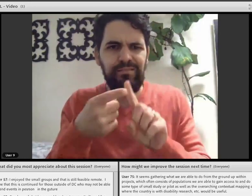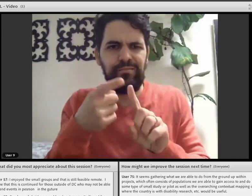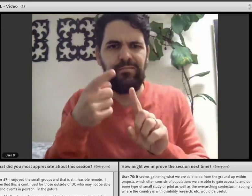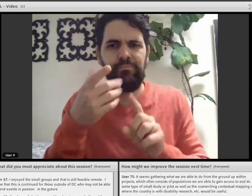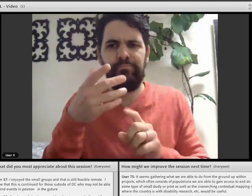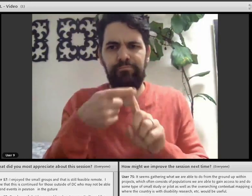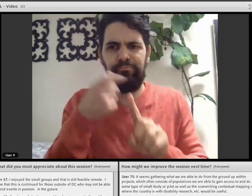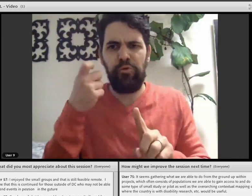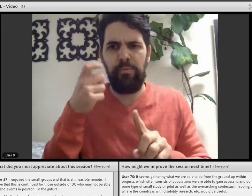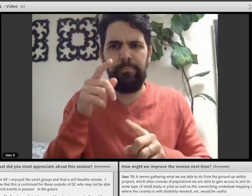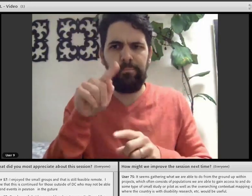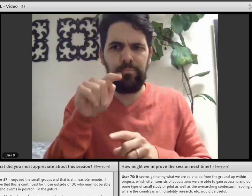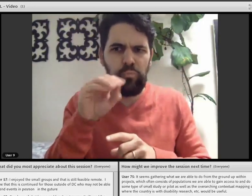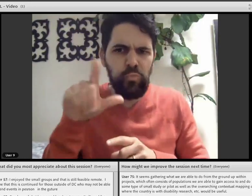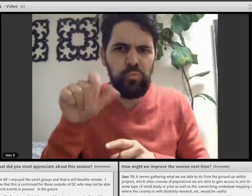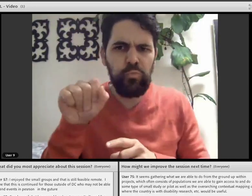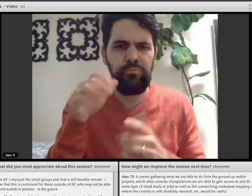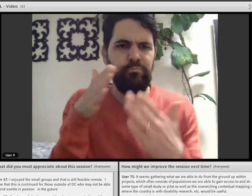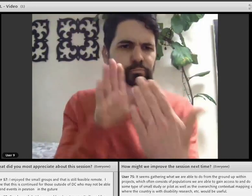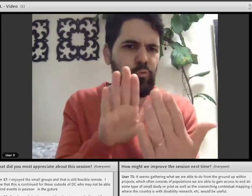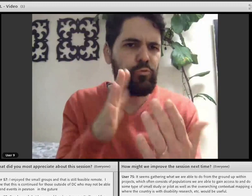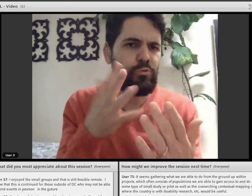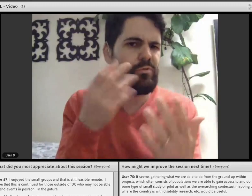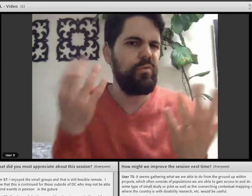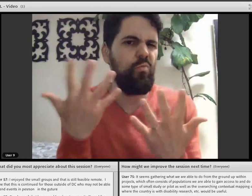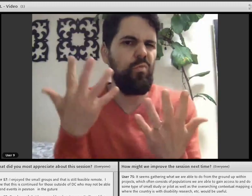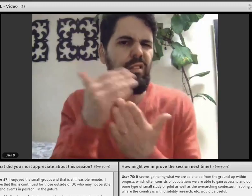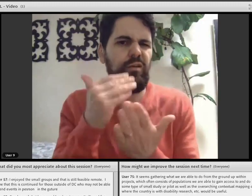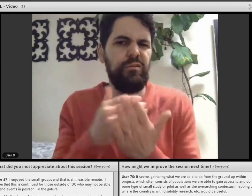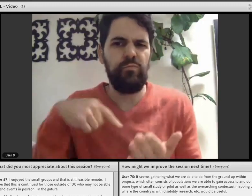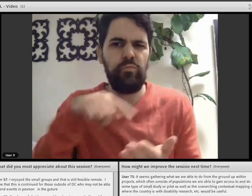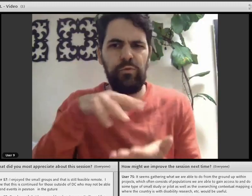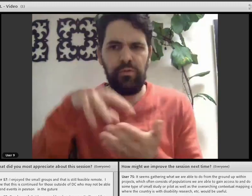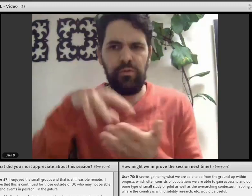It's all important information to be able to gather from you.